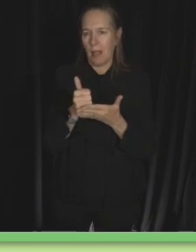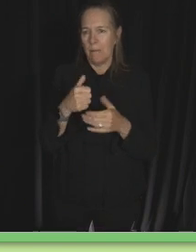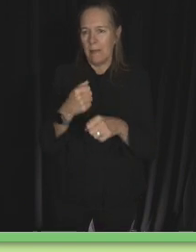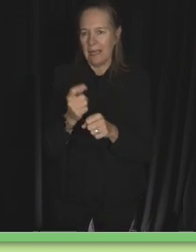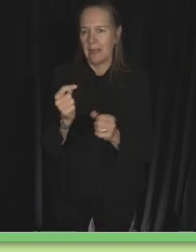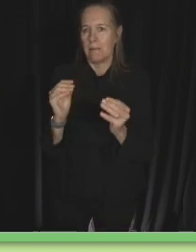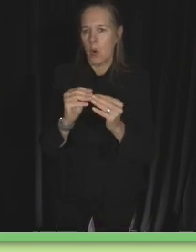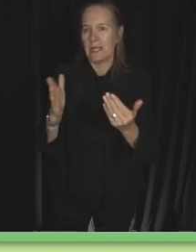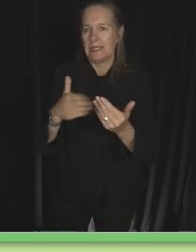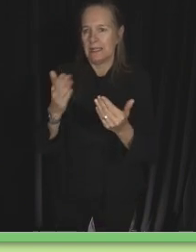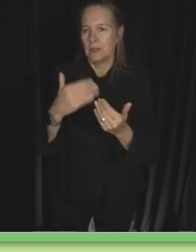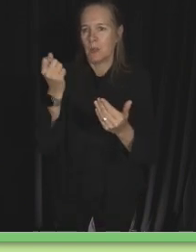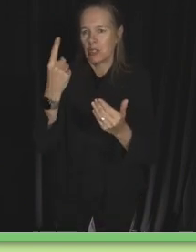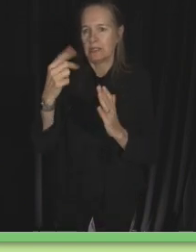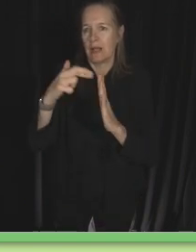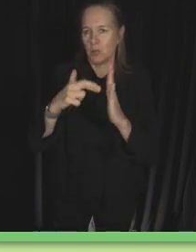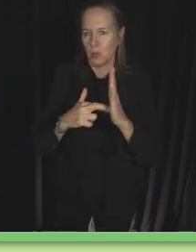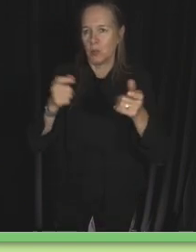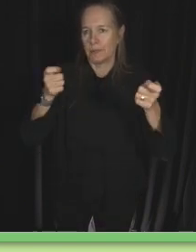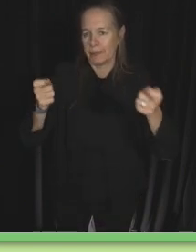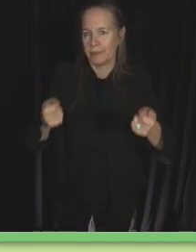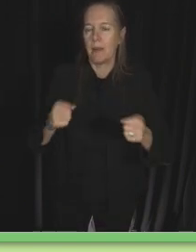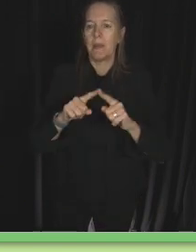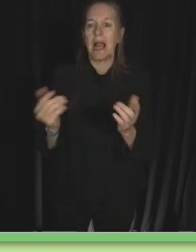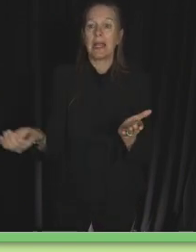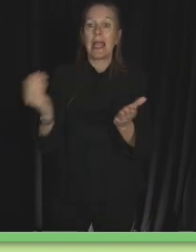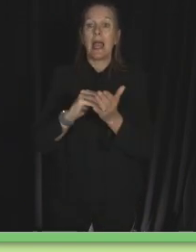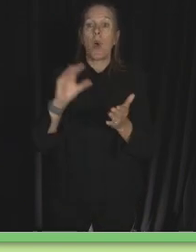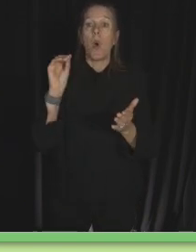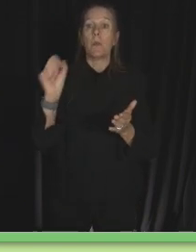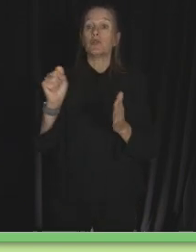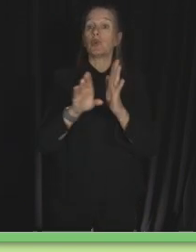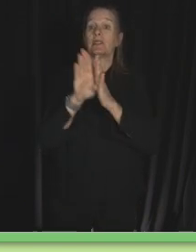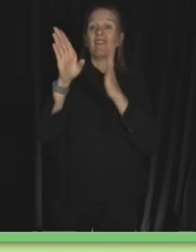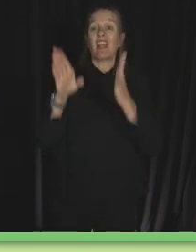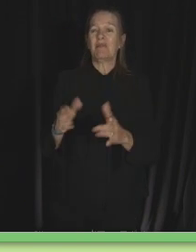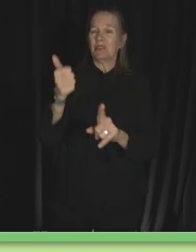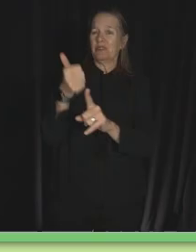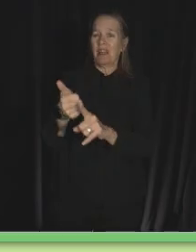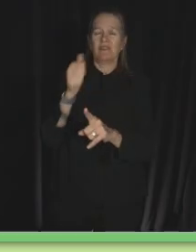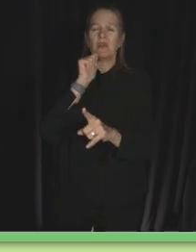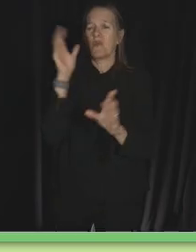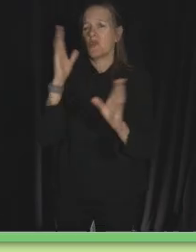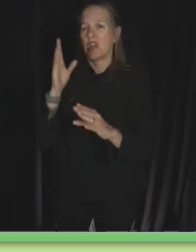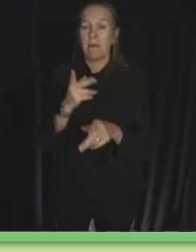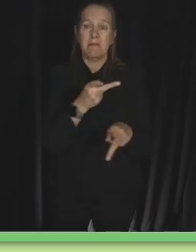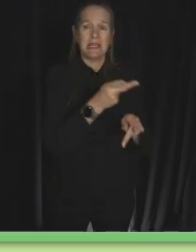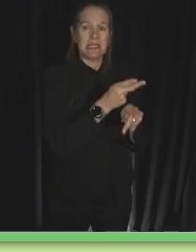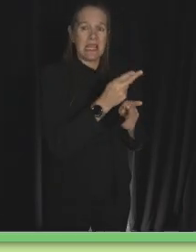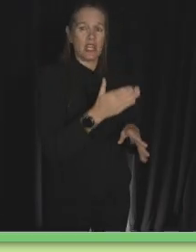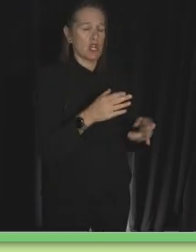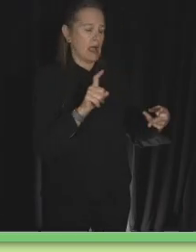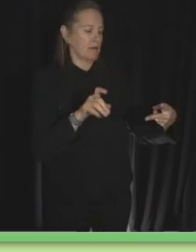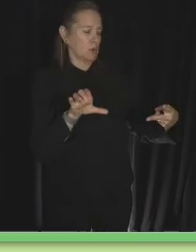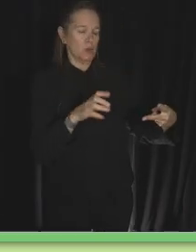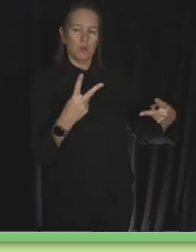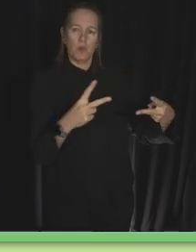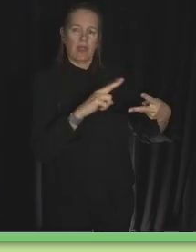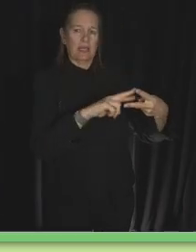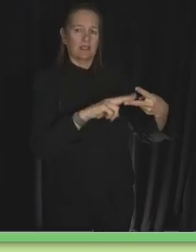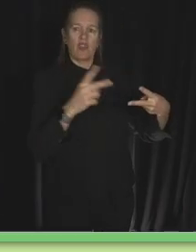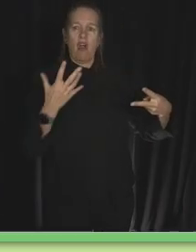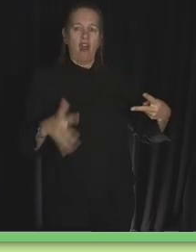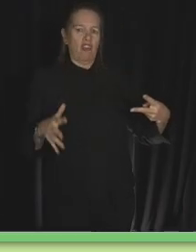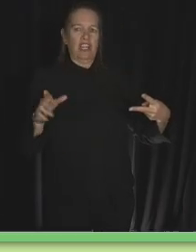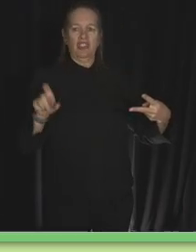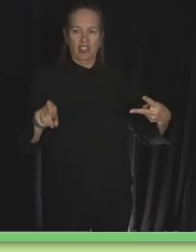easy to understand rules. But again, if you're an open source developer, don't worry about this. If you're a maintainer, 2 things you have to do. You should be doing it already.